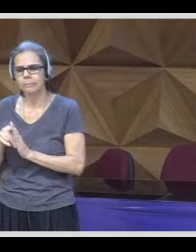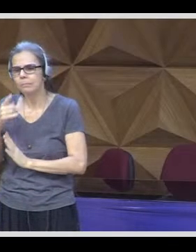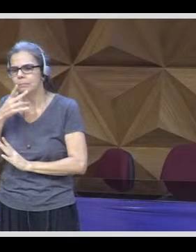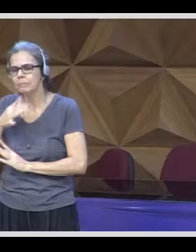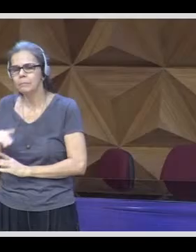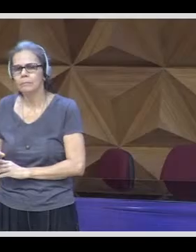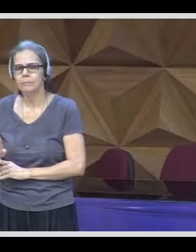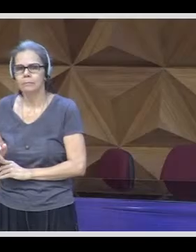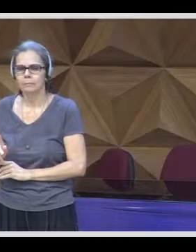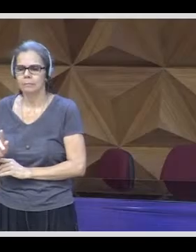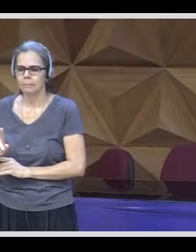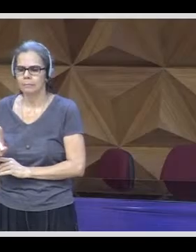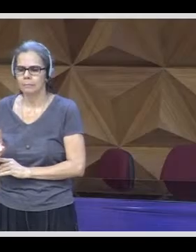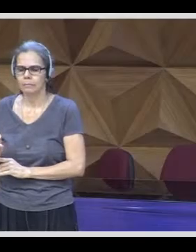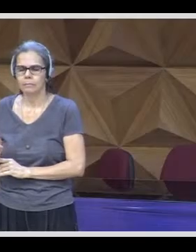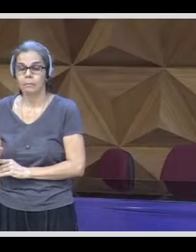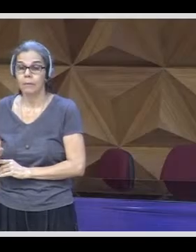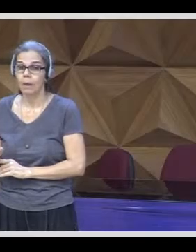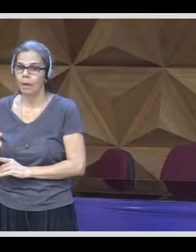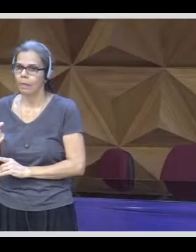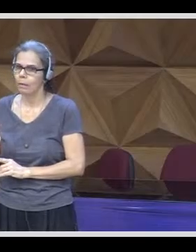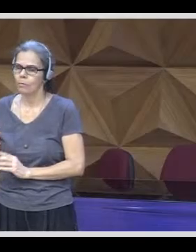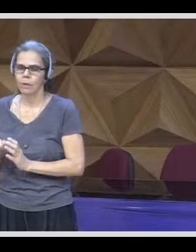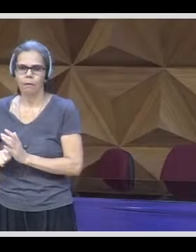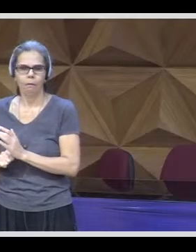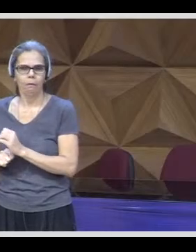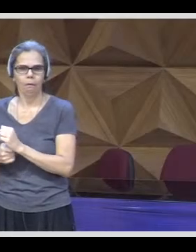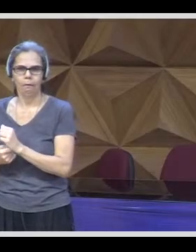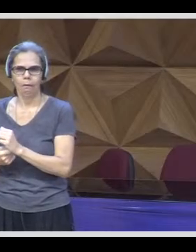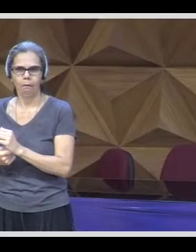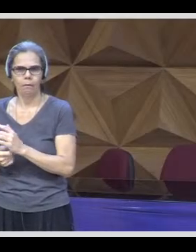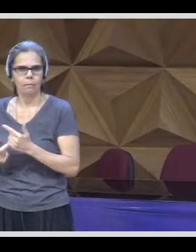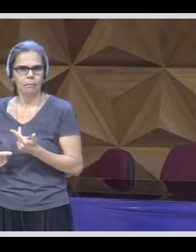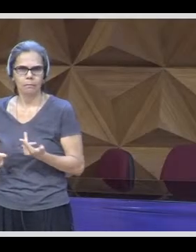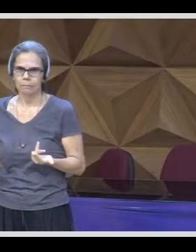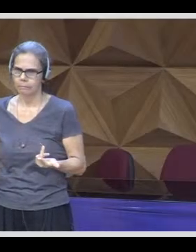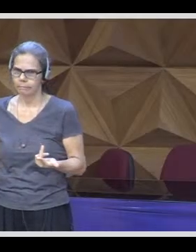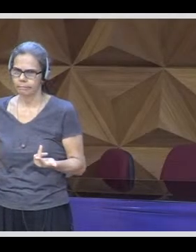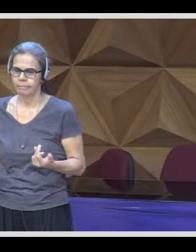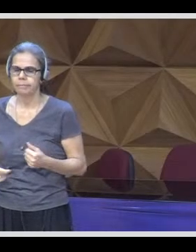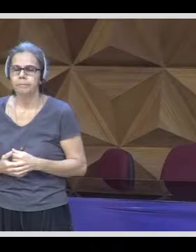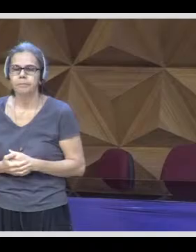we looked at a different platform. It's called Twitch.